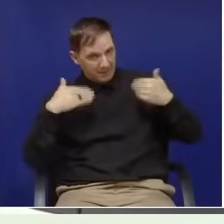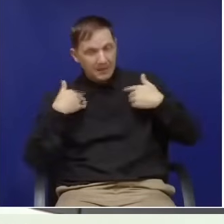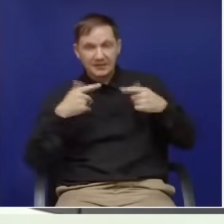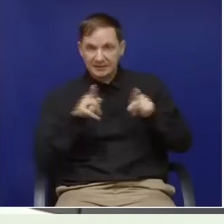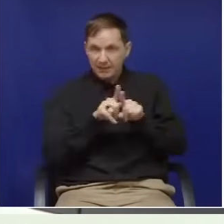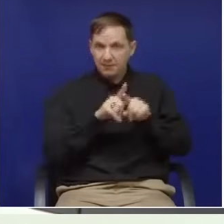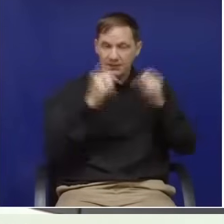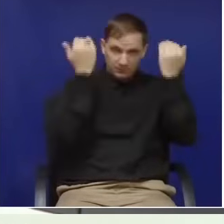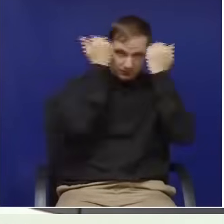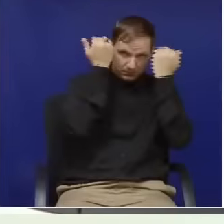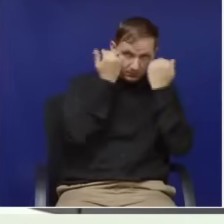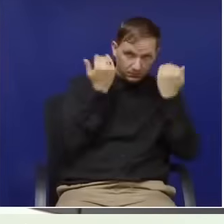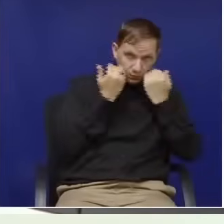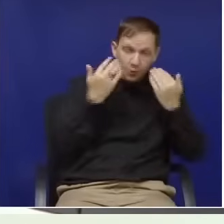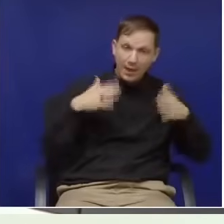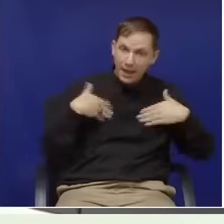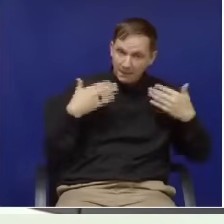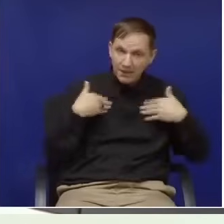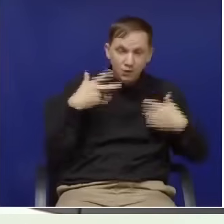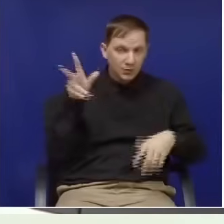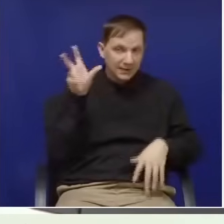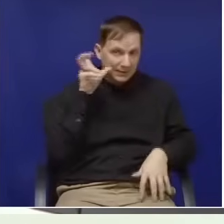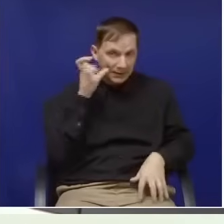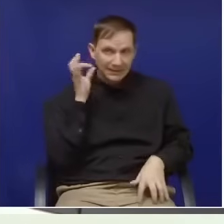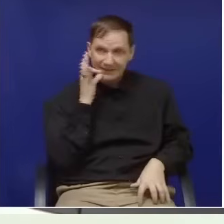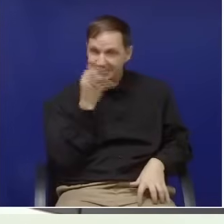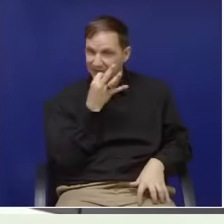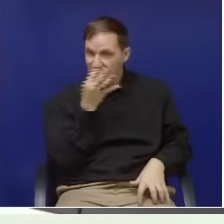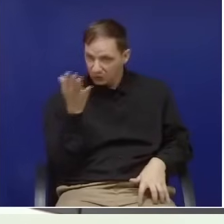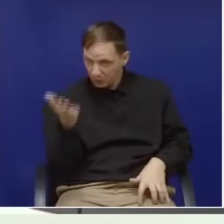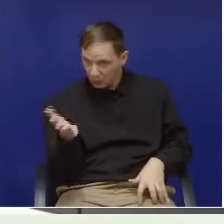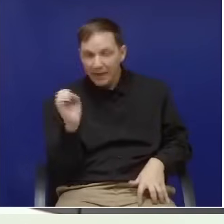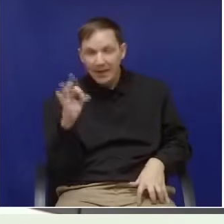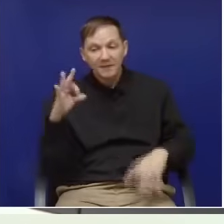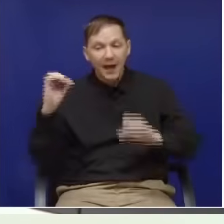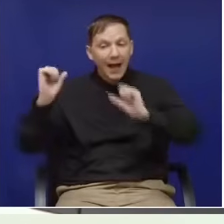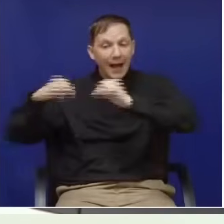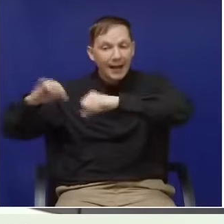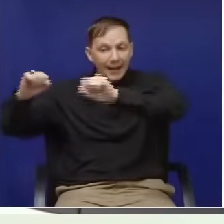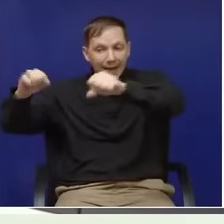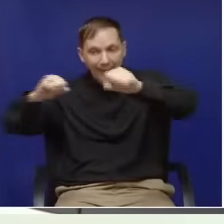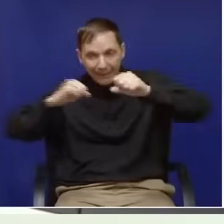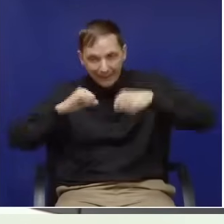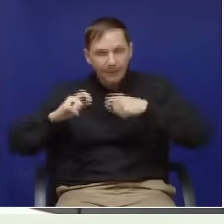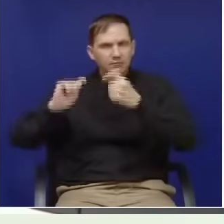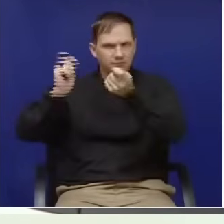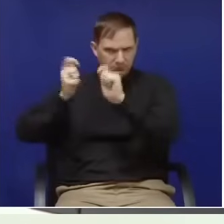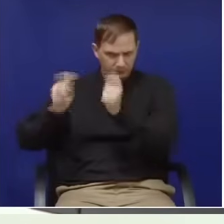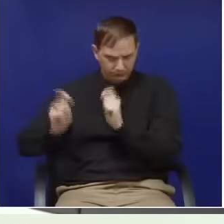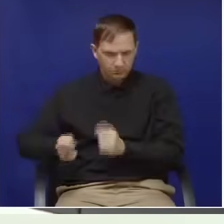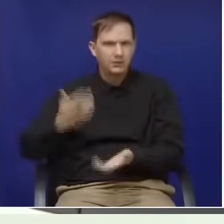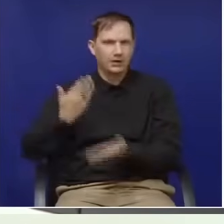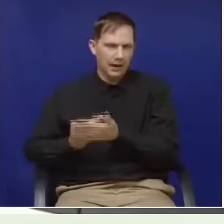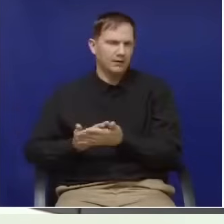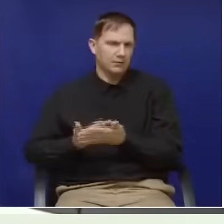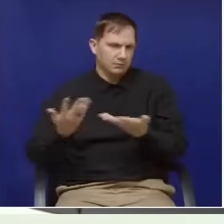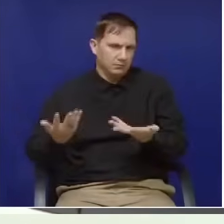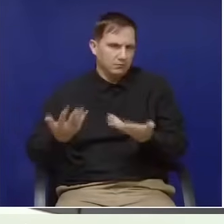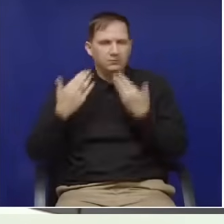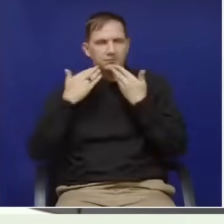happy to hear what you are saying, because if Parliament agrees, then Parliament has the power to change those conditions. Thank you very